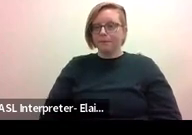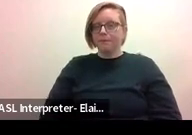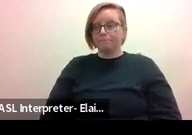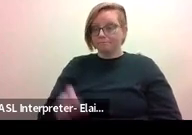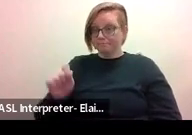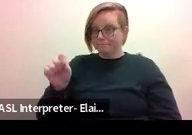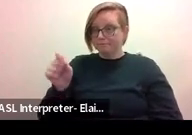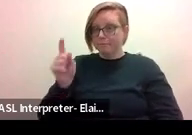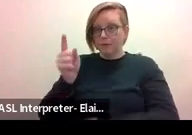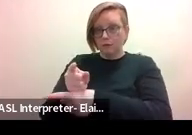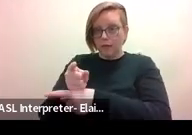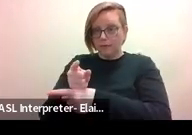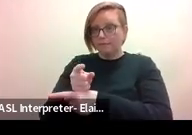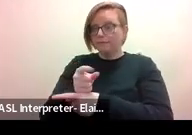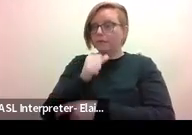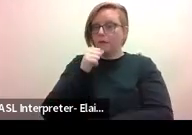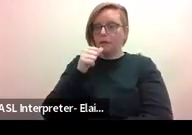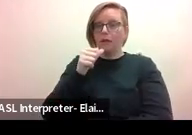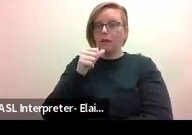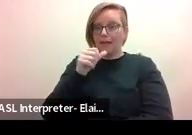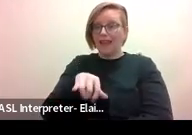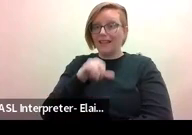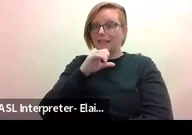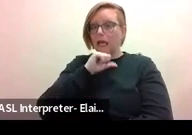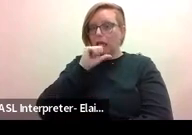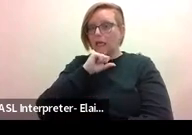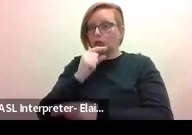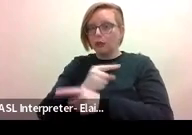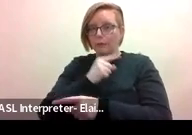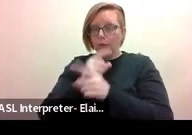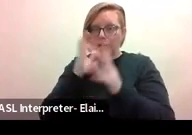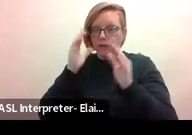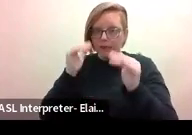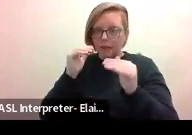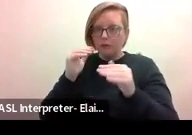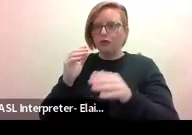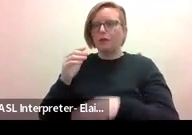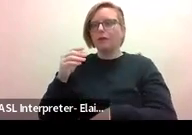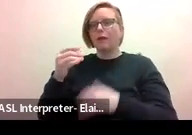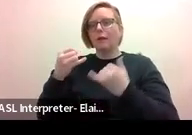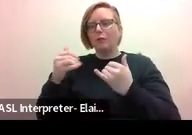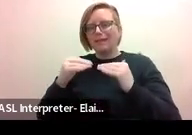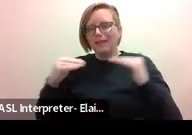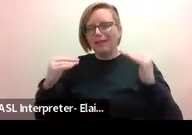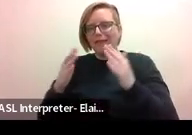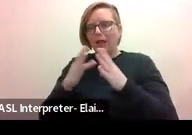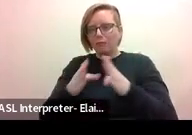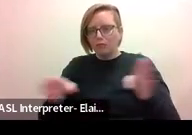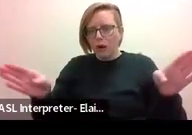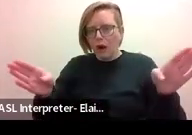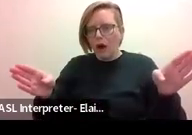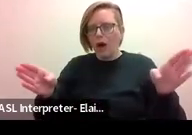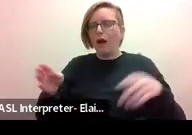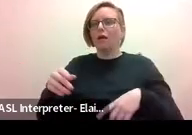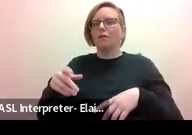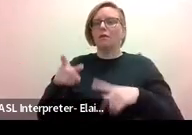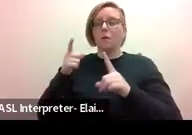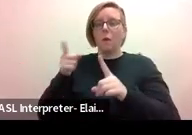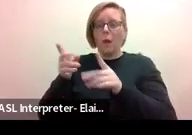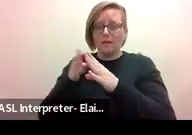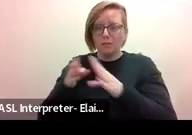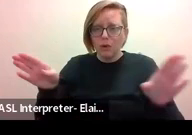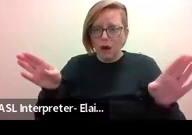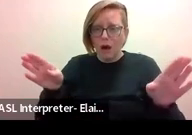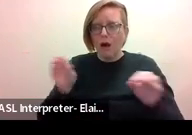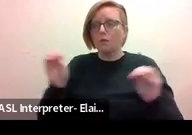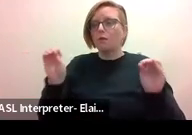Yeah, this is an age appropriate expectation. Present level too broad. Goal is too broad. No specific skill deficits. You could